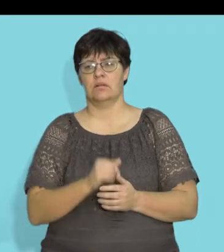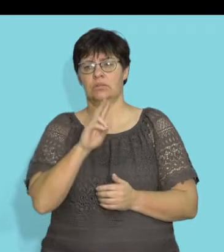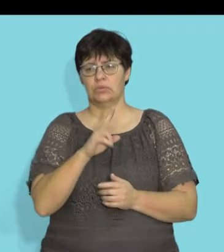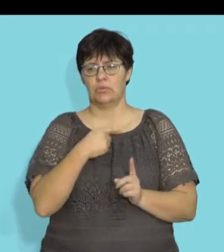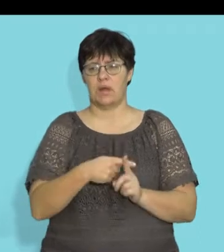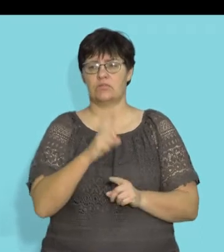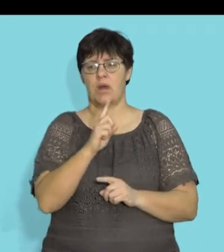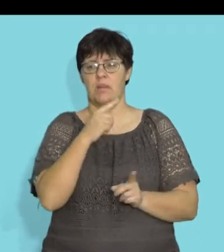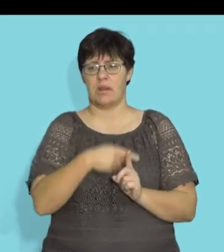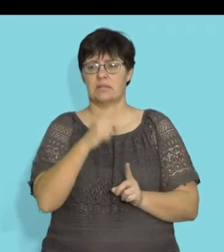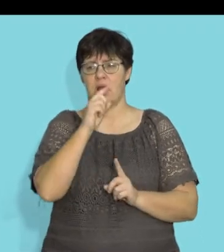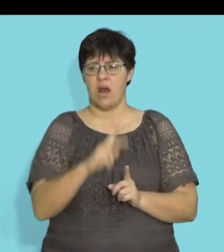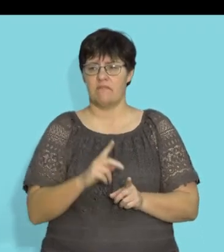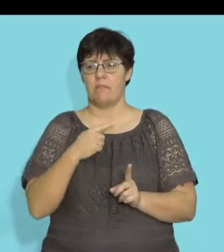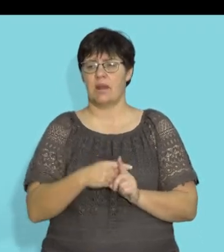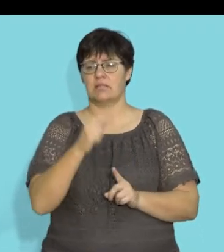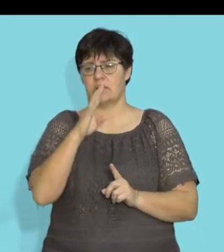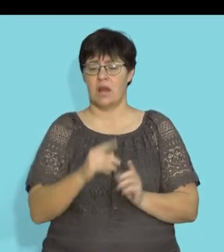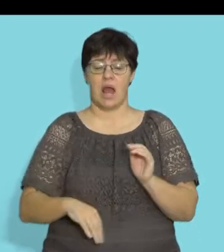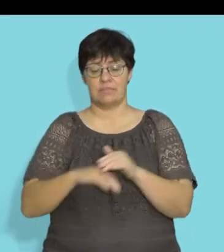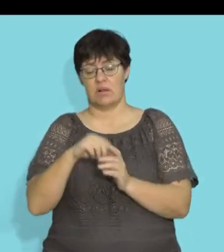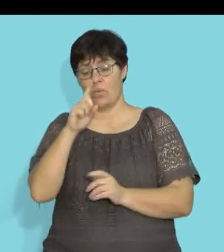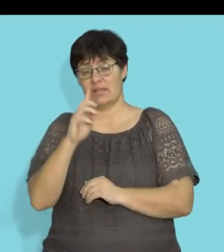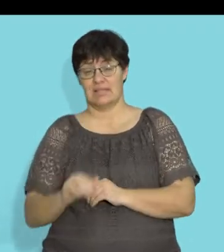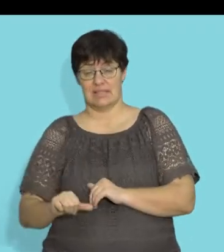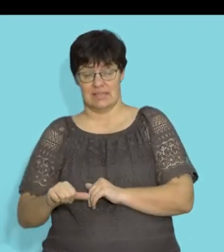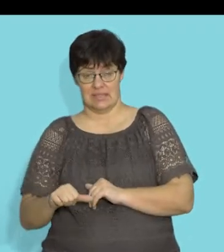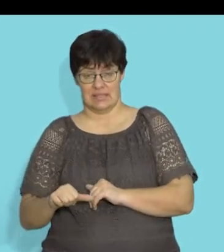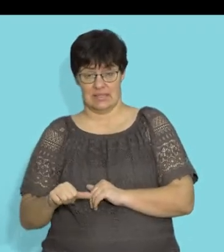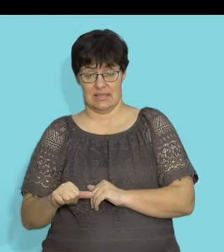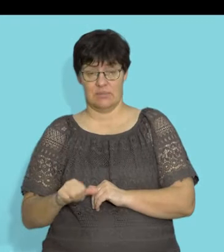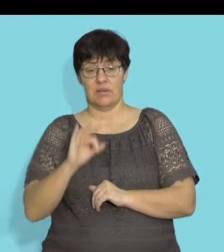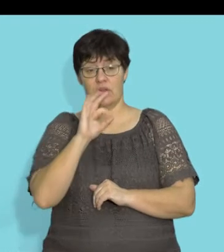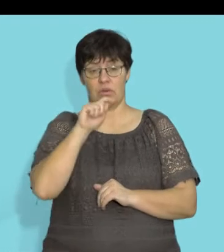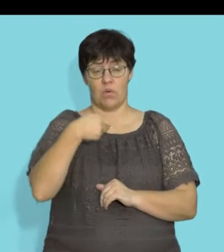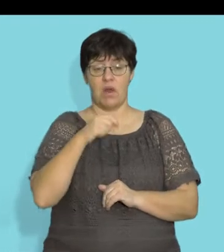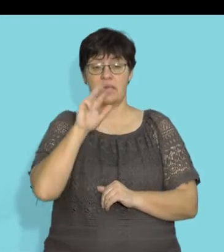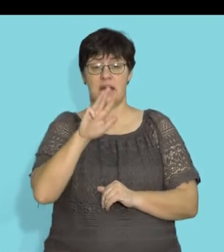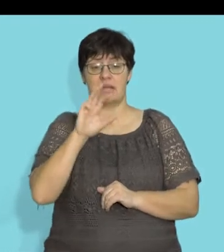2 plus 1 plus a half going the whole way up to a 16th, I get